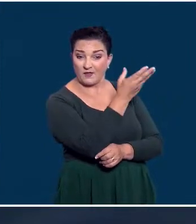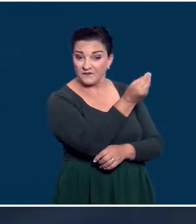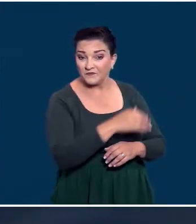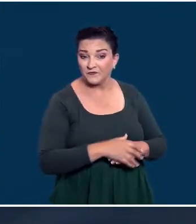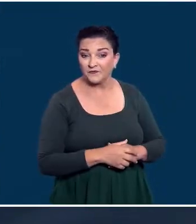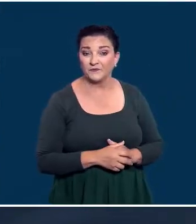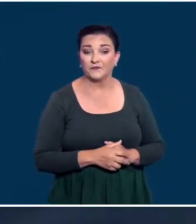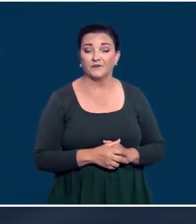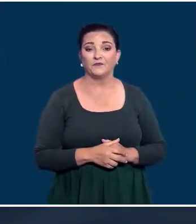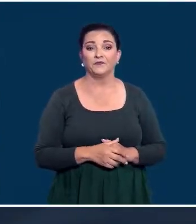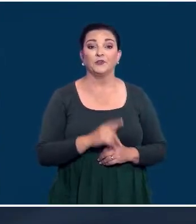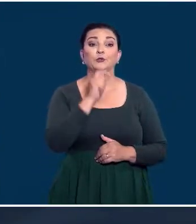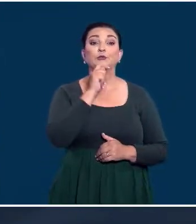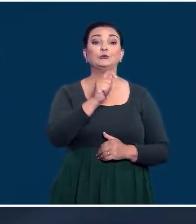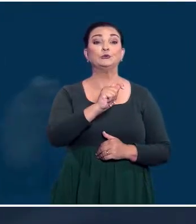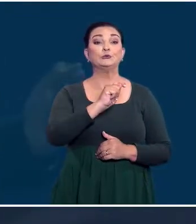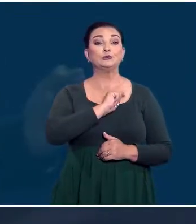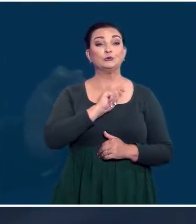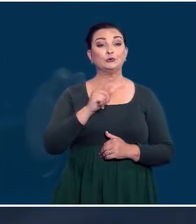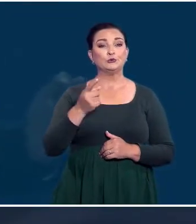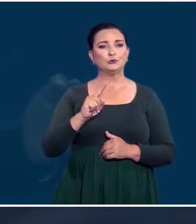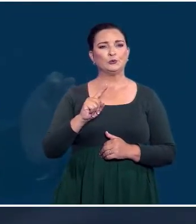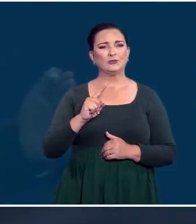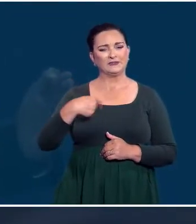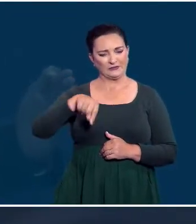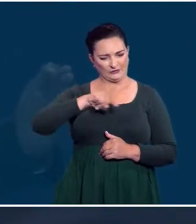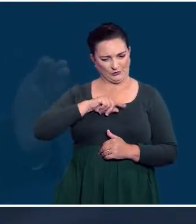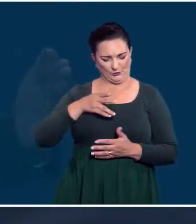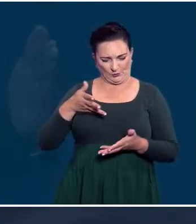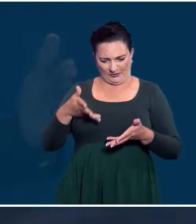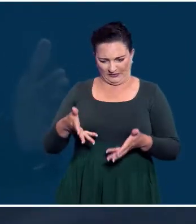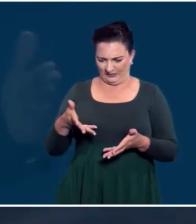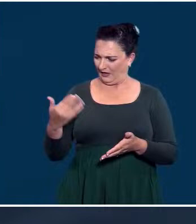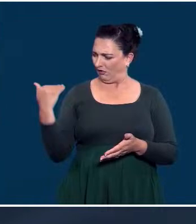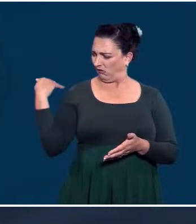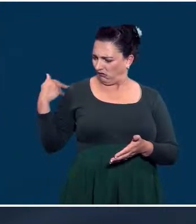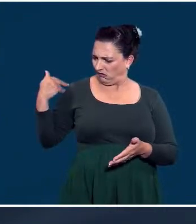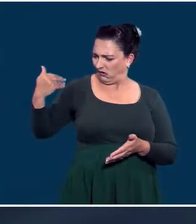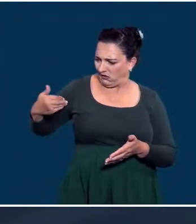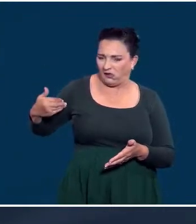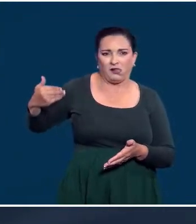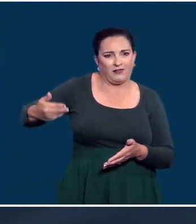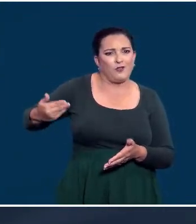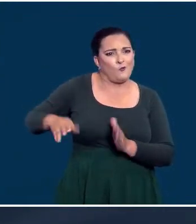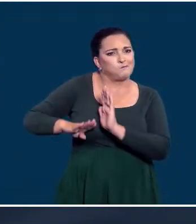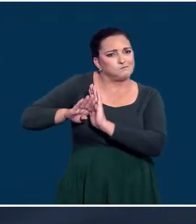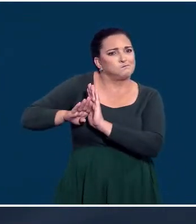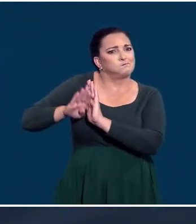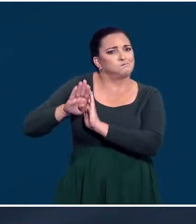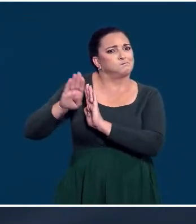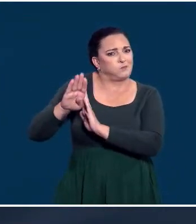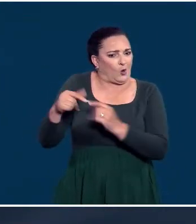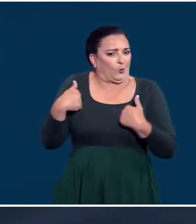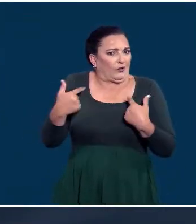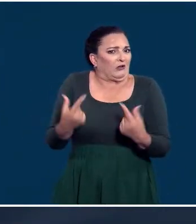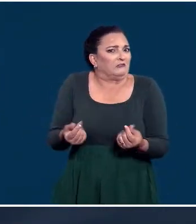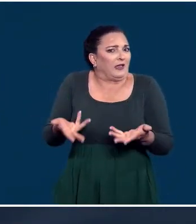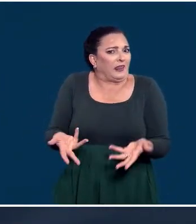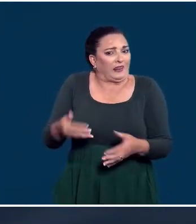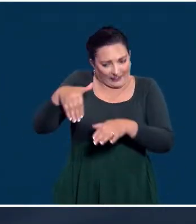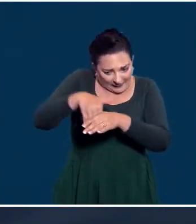that we had been increasing our tariffs since 2009. We had increased it in different